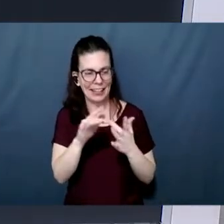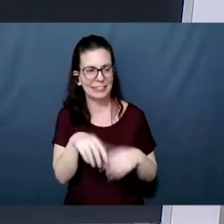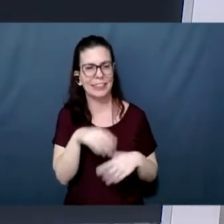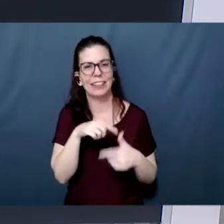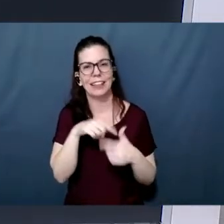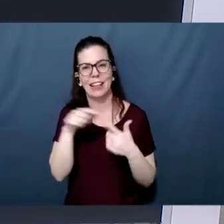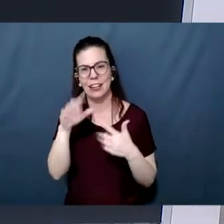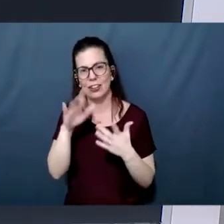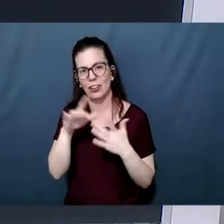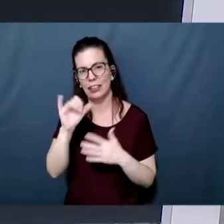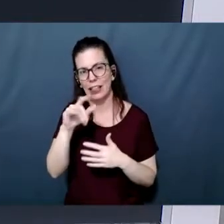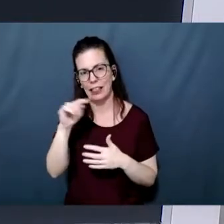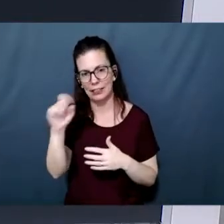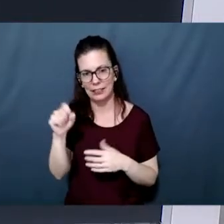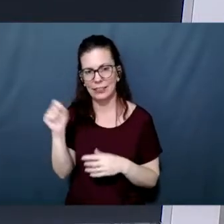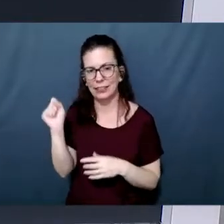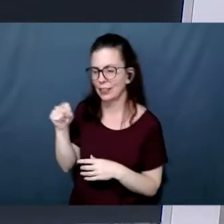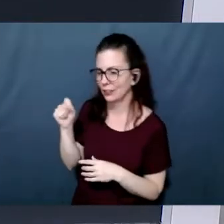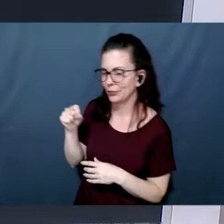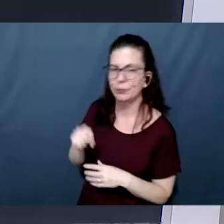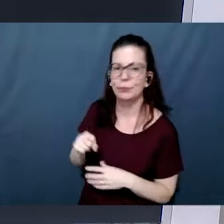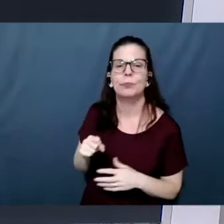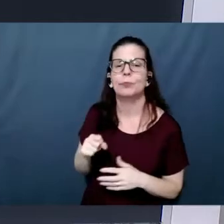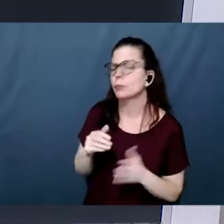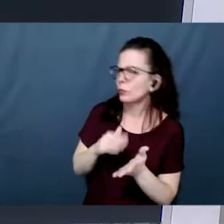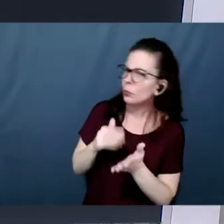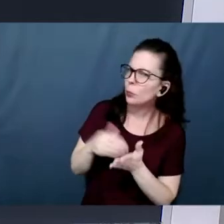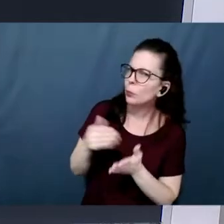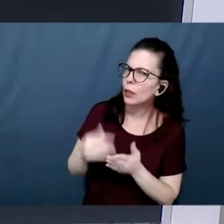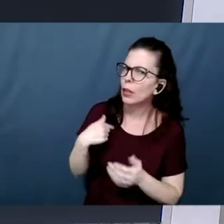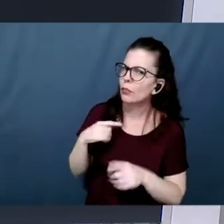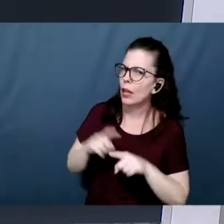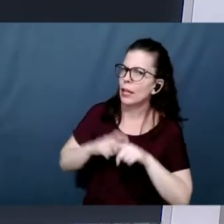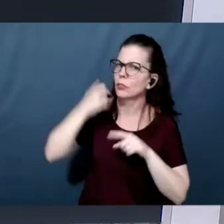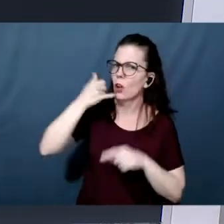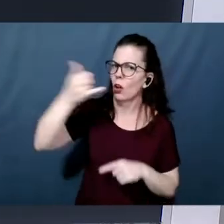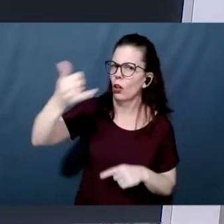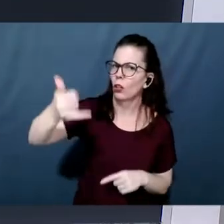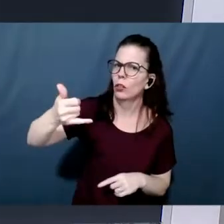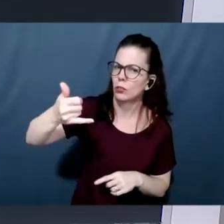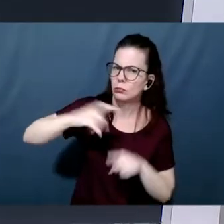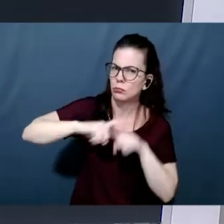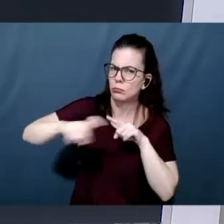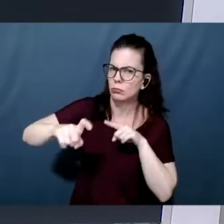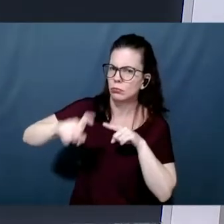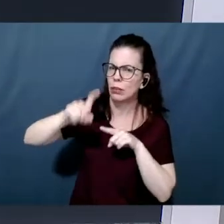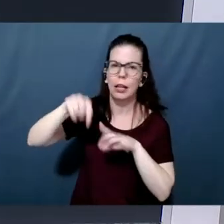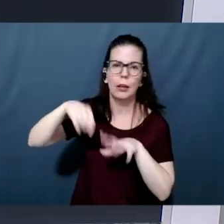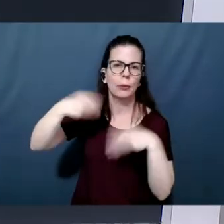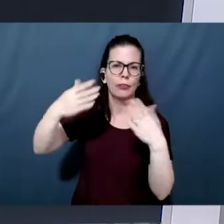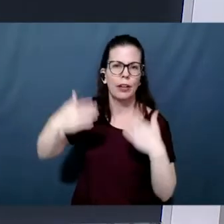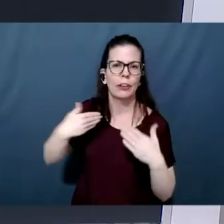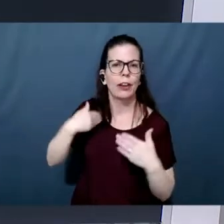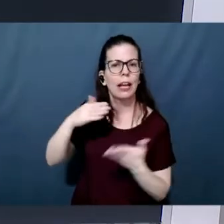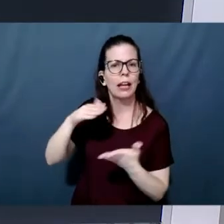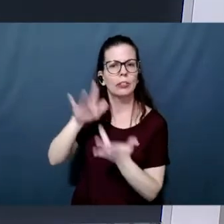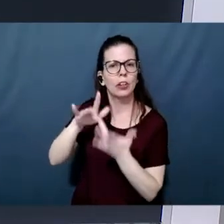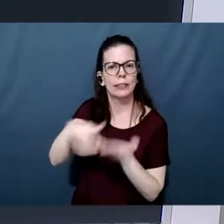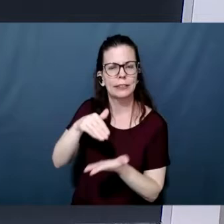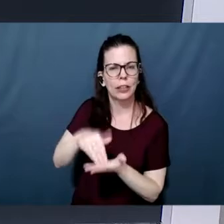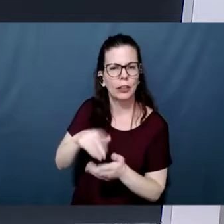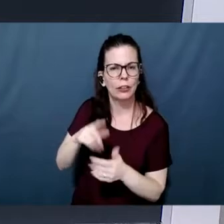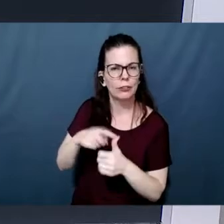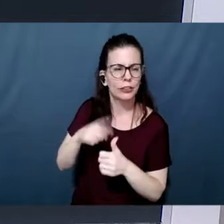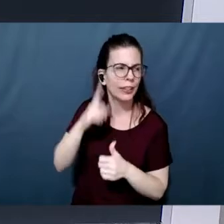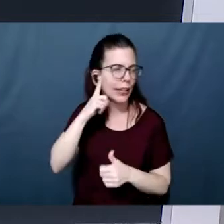Yep, absolutely. So a lot of times when I call into a provider who has a contact center, the first thing I hear is a little message, disclaimer